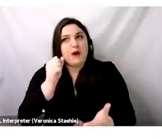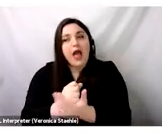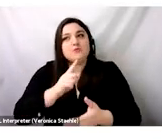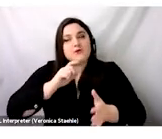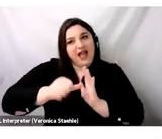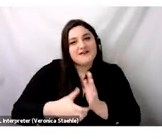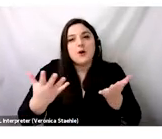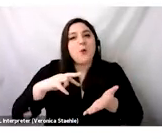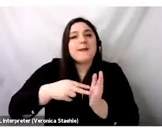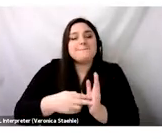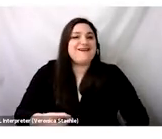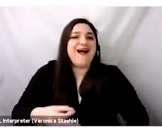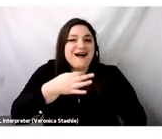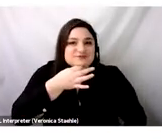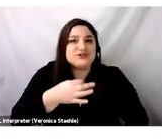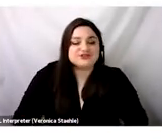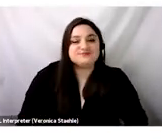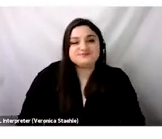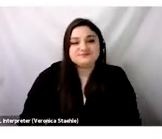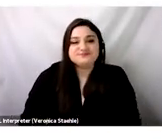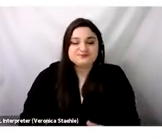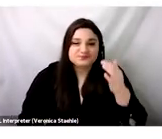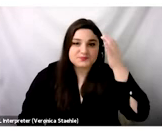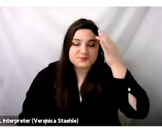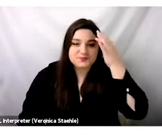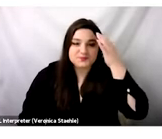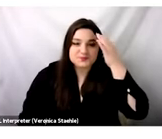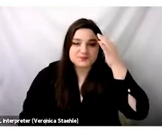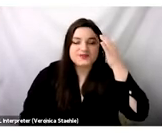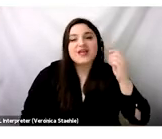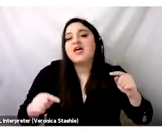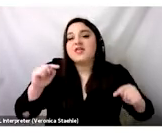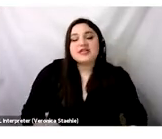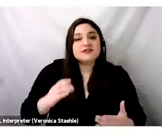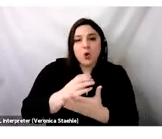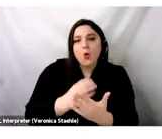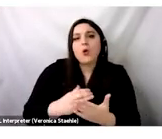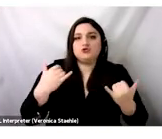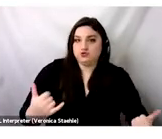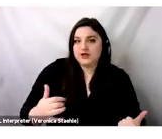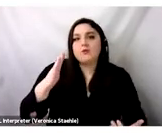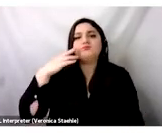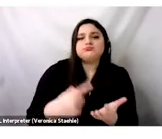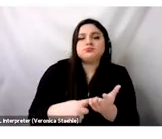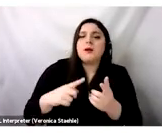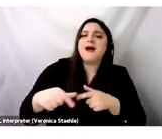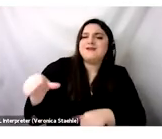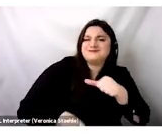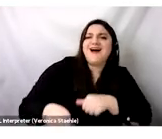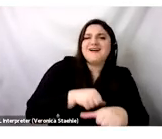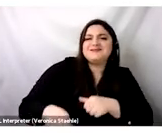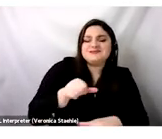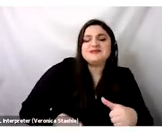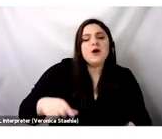So, overview of the course, we're going to talk about really the science, just the basic definition of microplastics, a little bit of